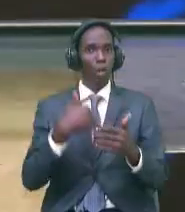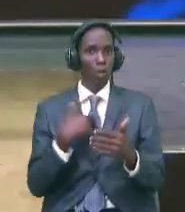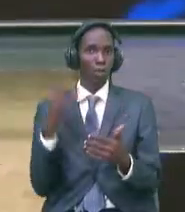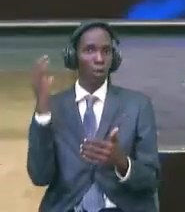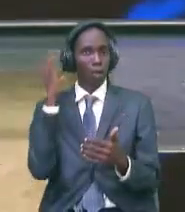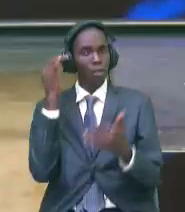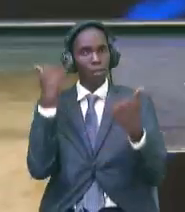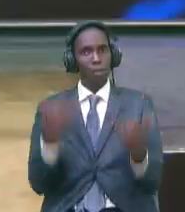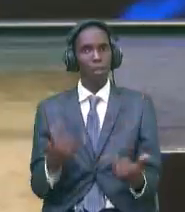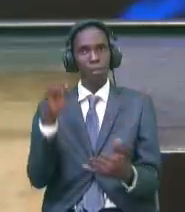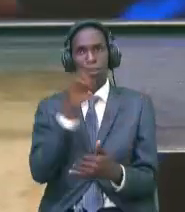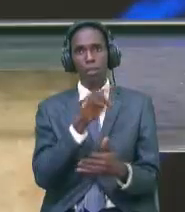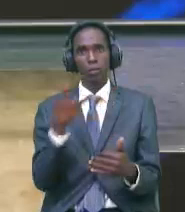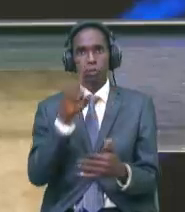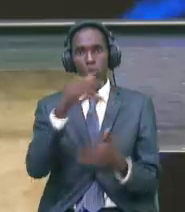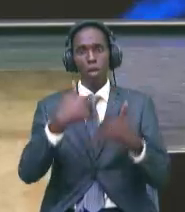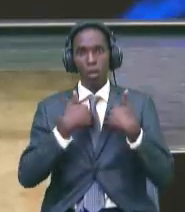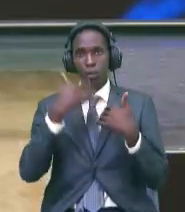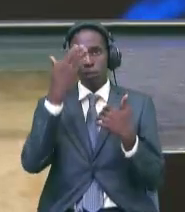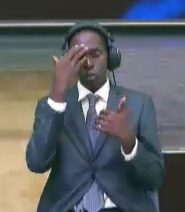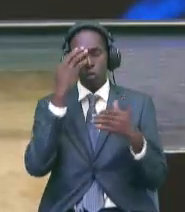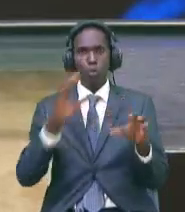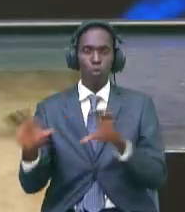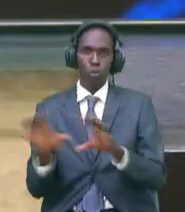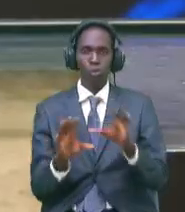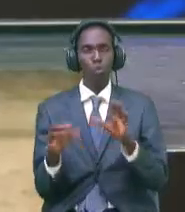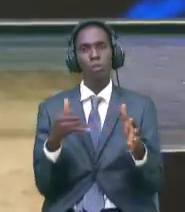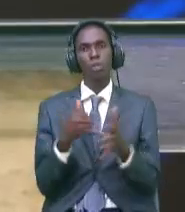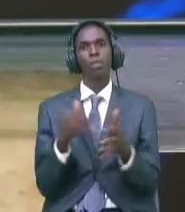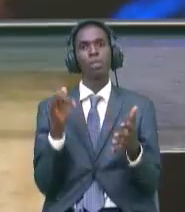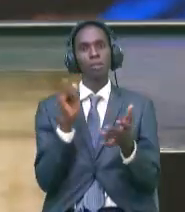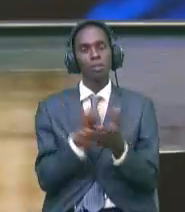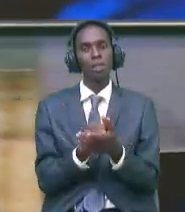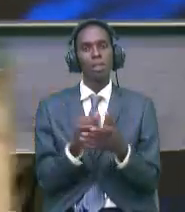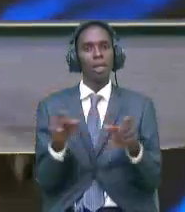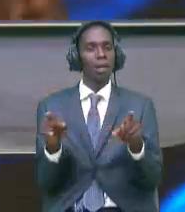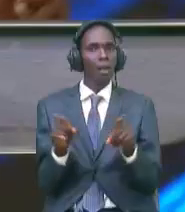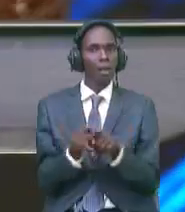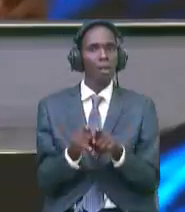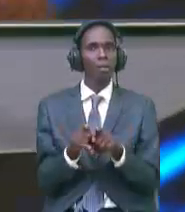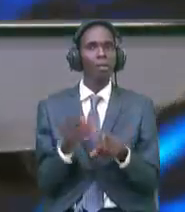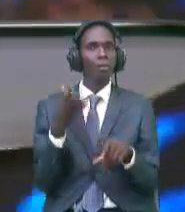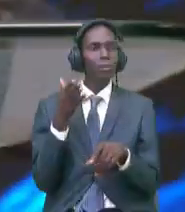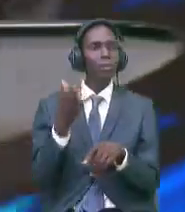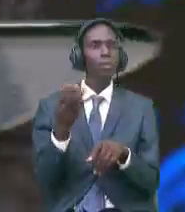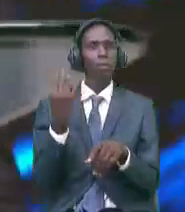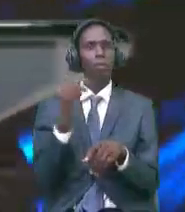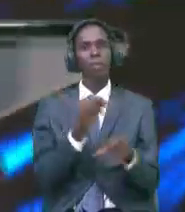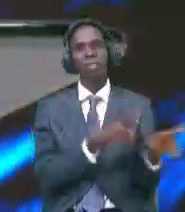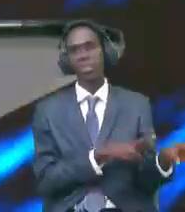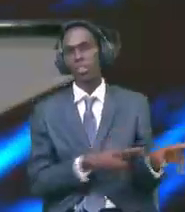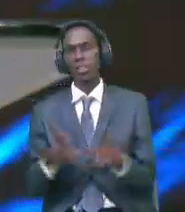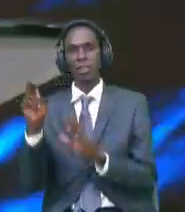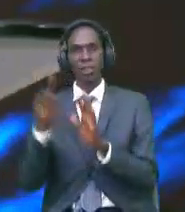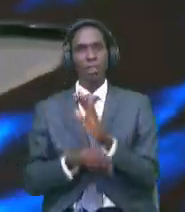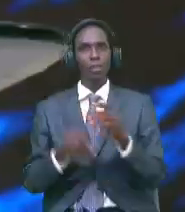that you have known, perform the doing of it, that as there was a readiness to will,